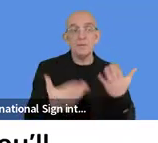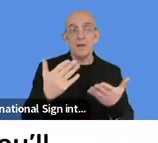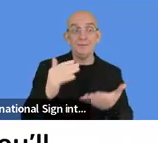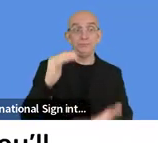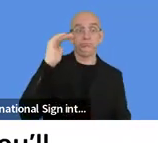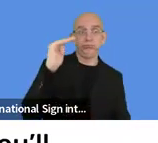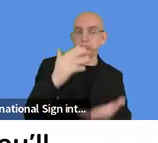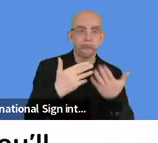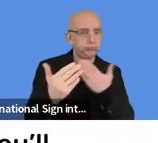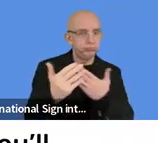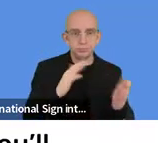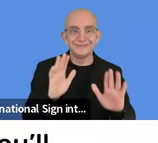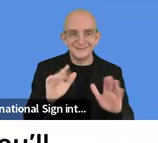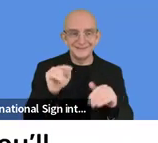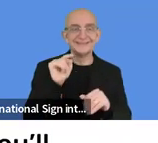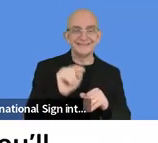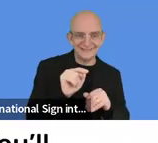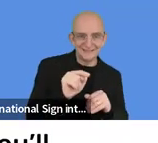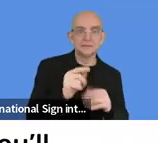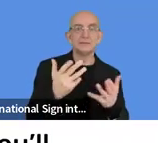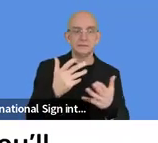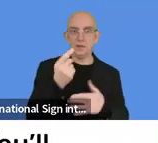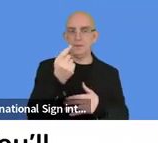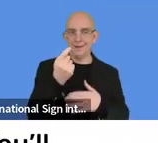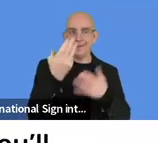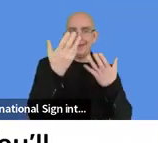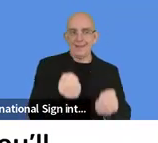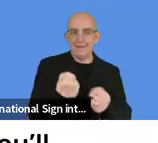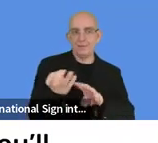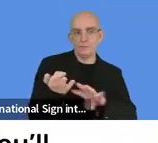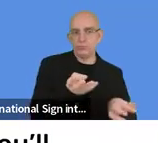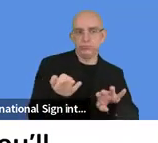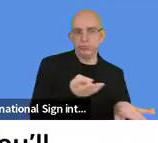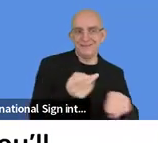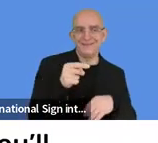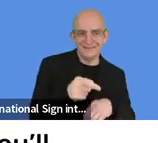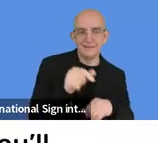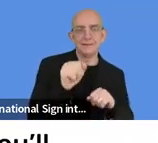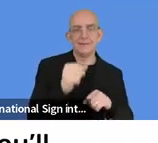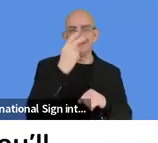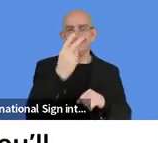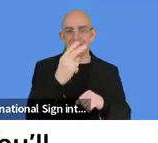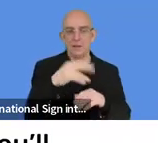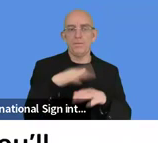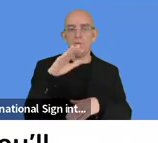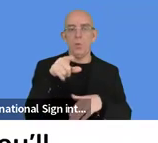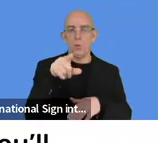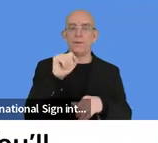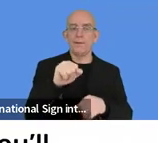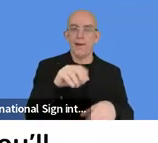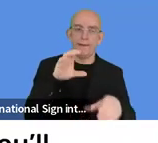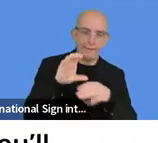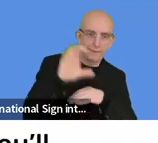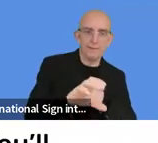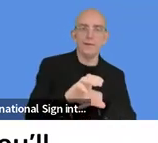propositions that you could throw some resources at and see what might work? We're always doing this at my company. We're always throwing